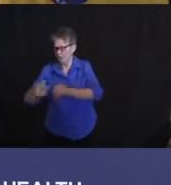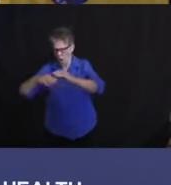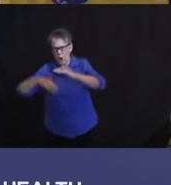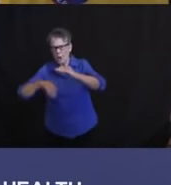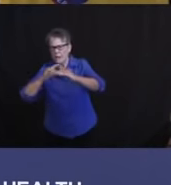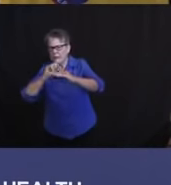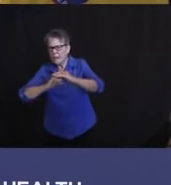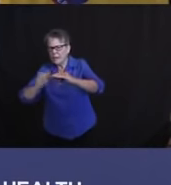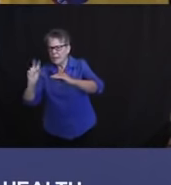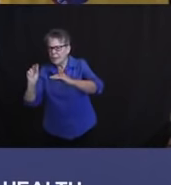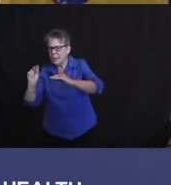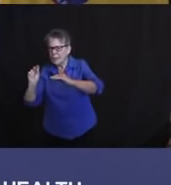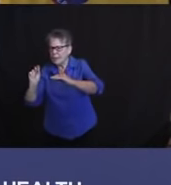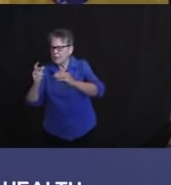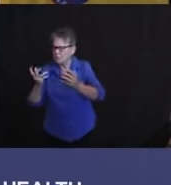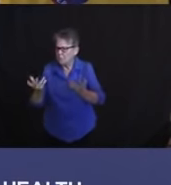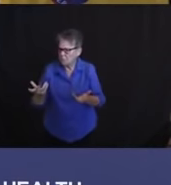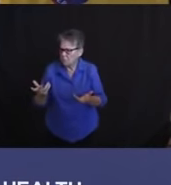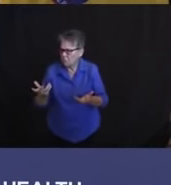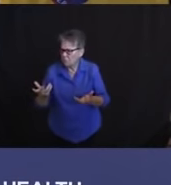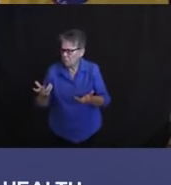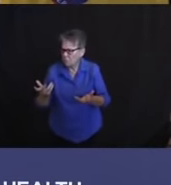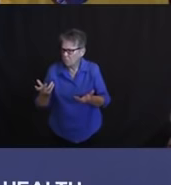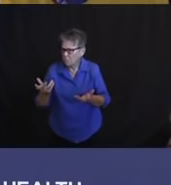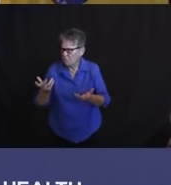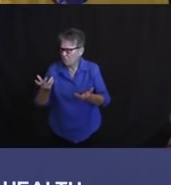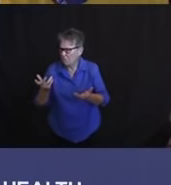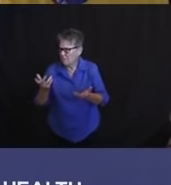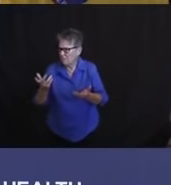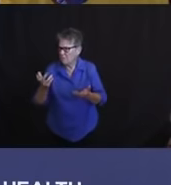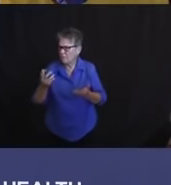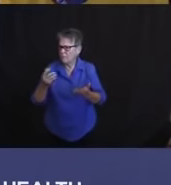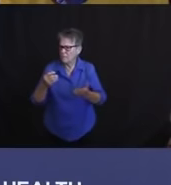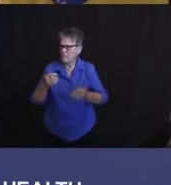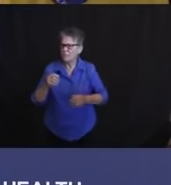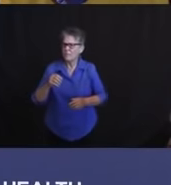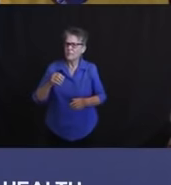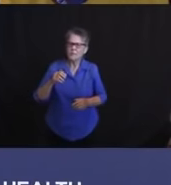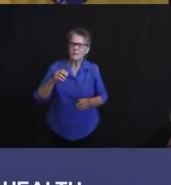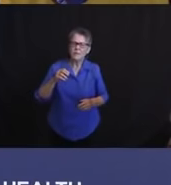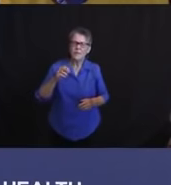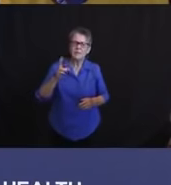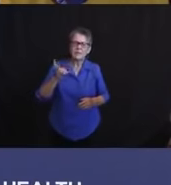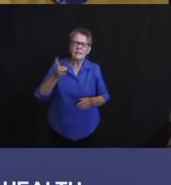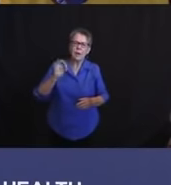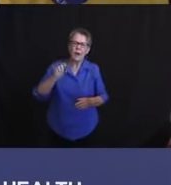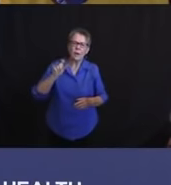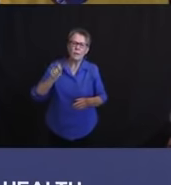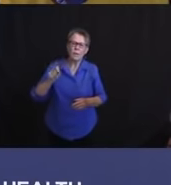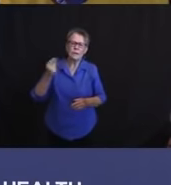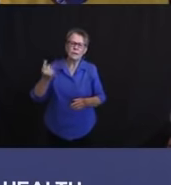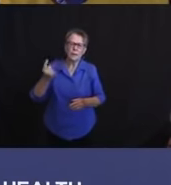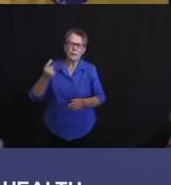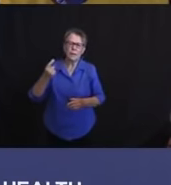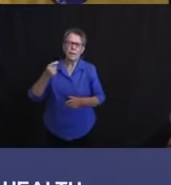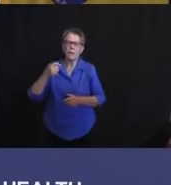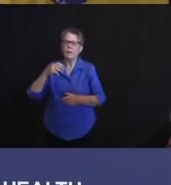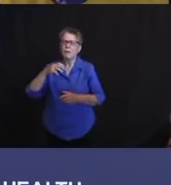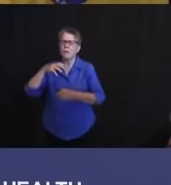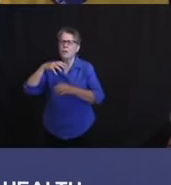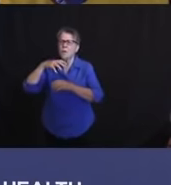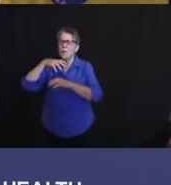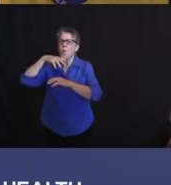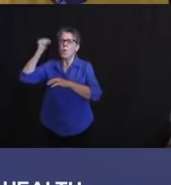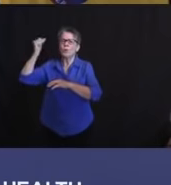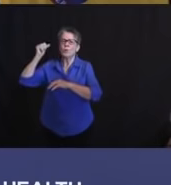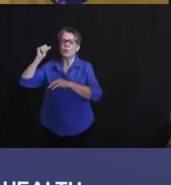lost. 79.6% of the lives lost are 65 and older. Reports from around the country, and so you make the